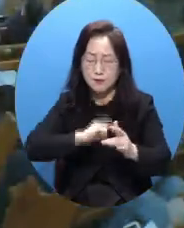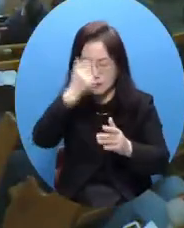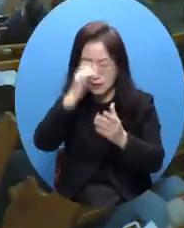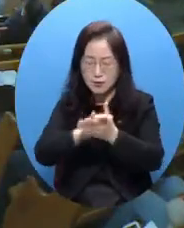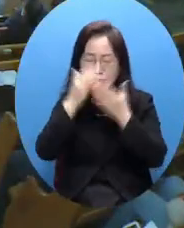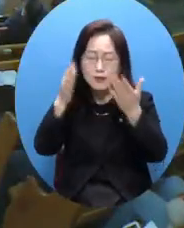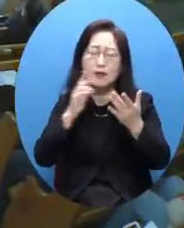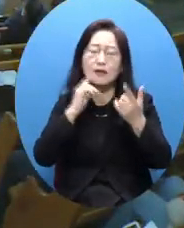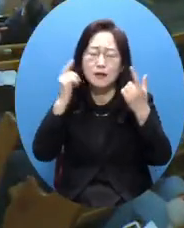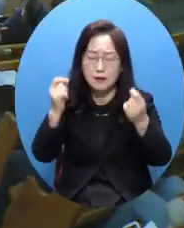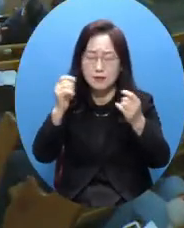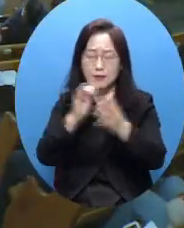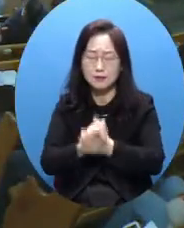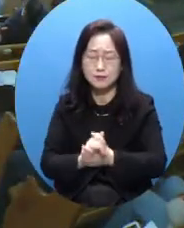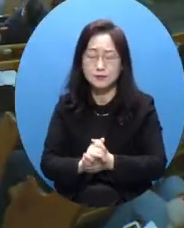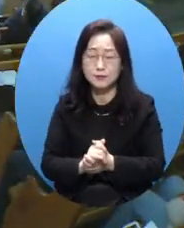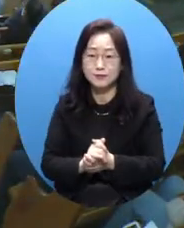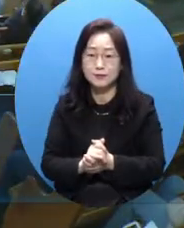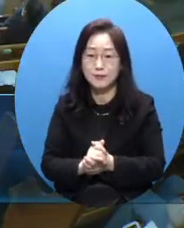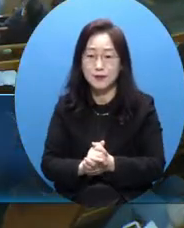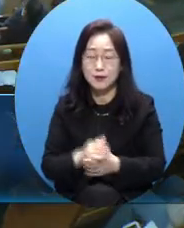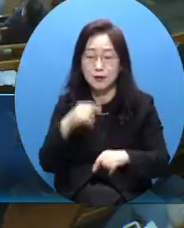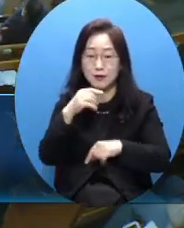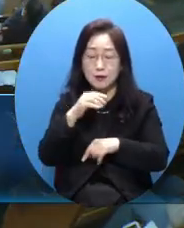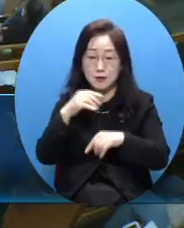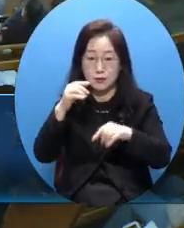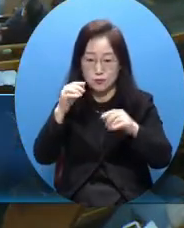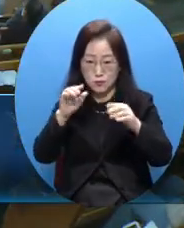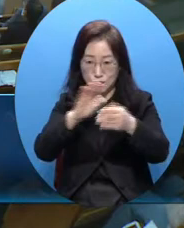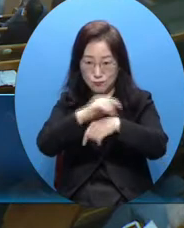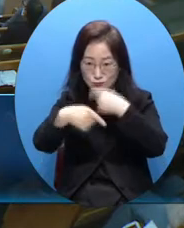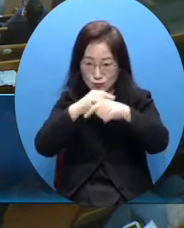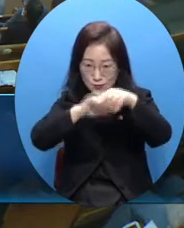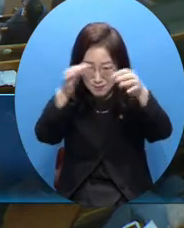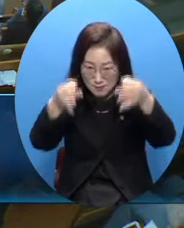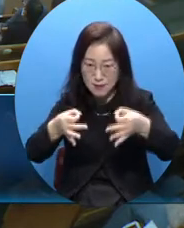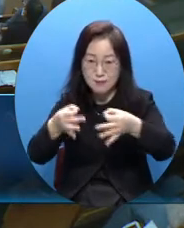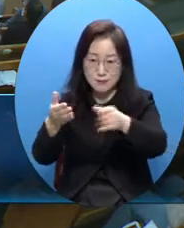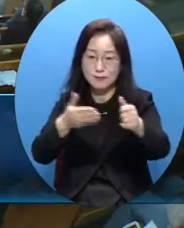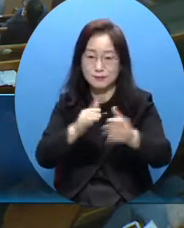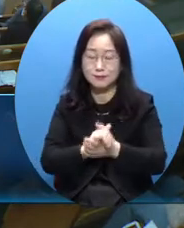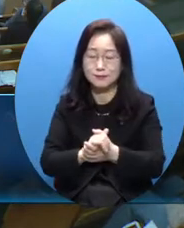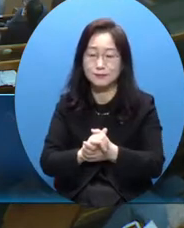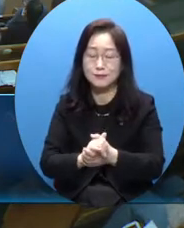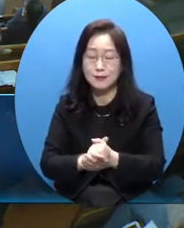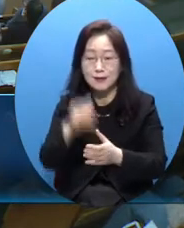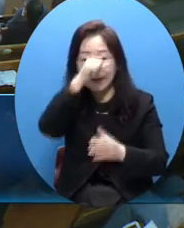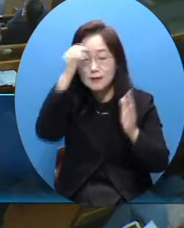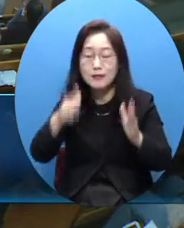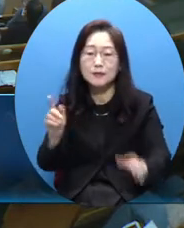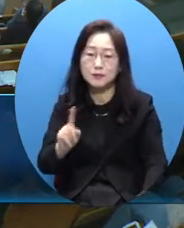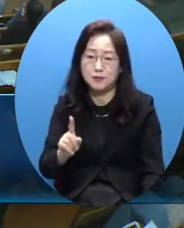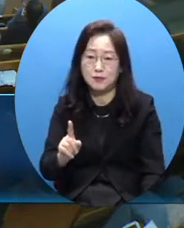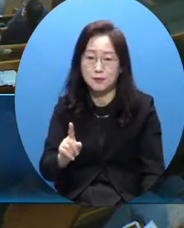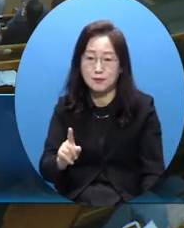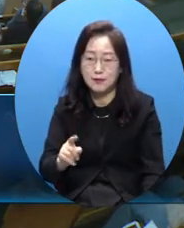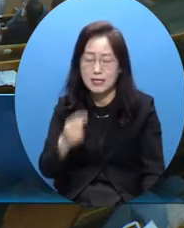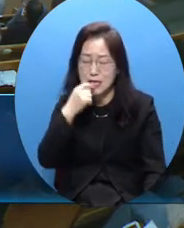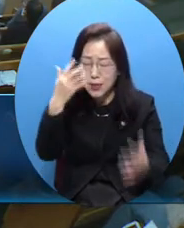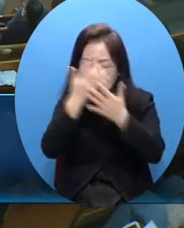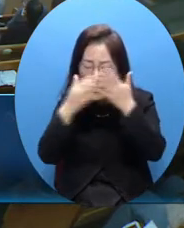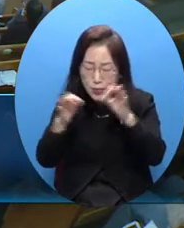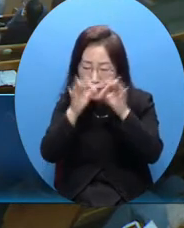in the name of Jesus we pray amen please continue to keep your head bow down a little while longer what is our life